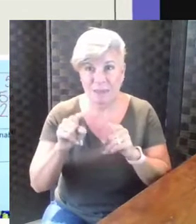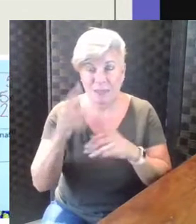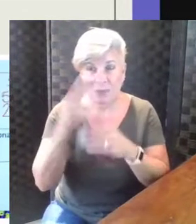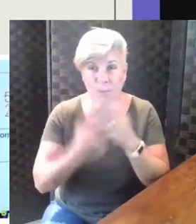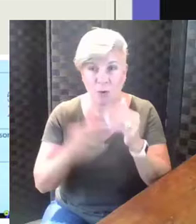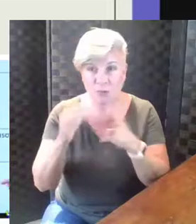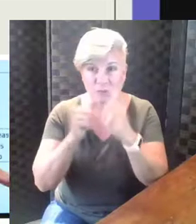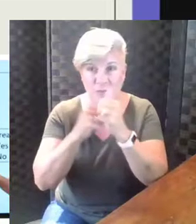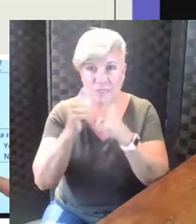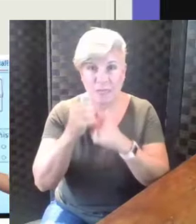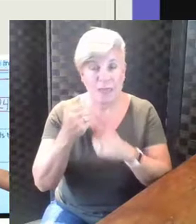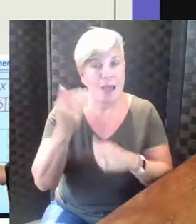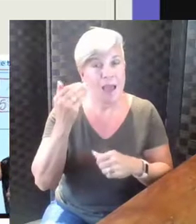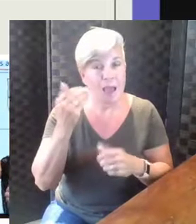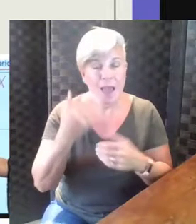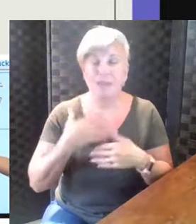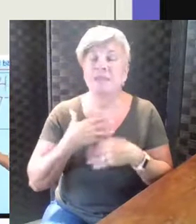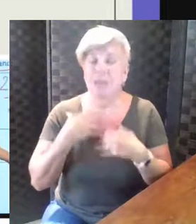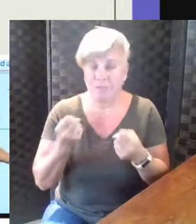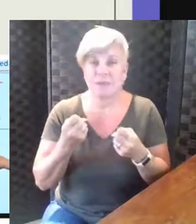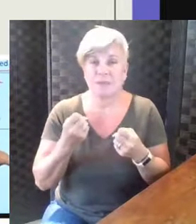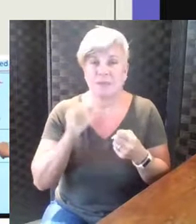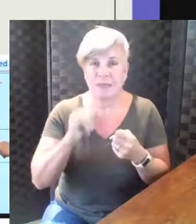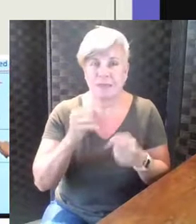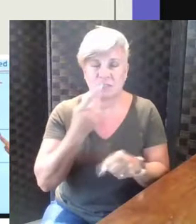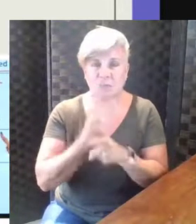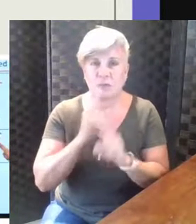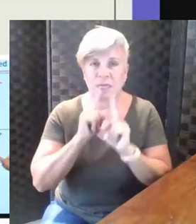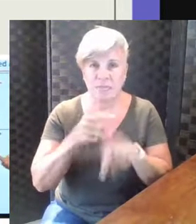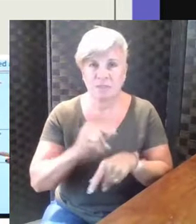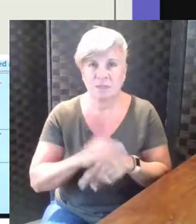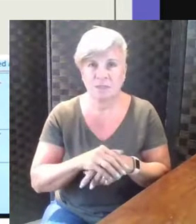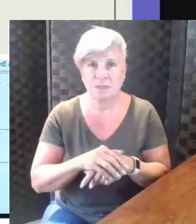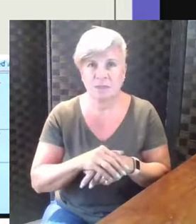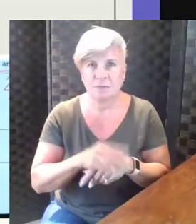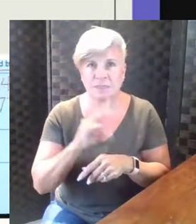both strategies, so I am very confident that's the correct answer.